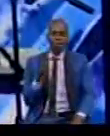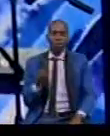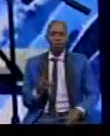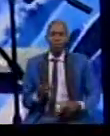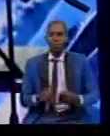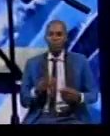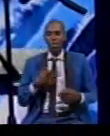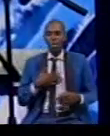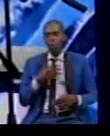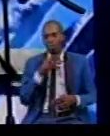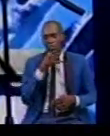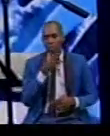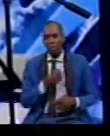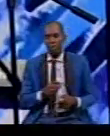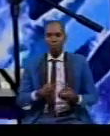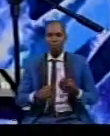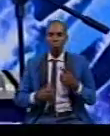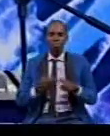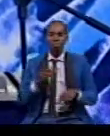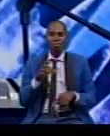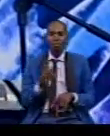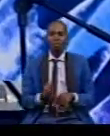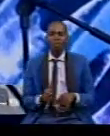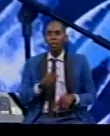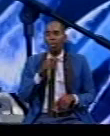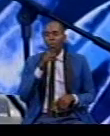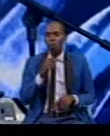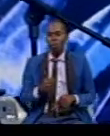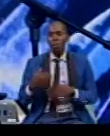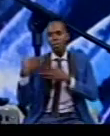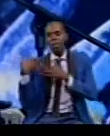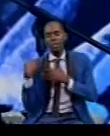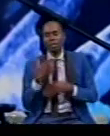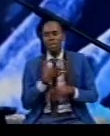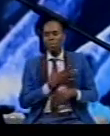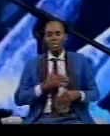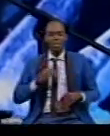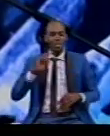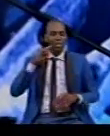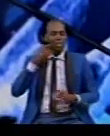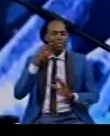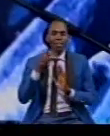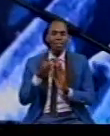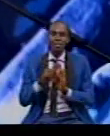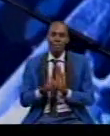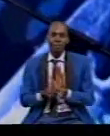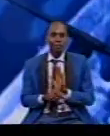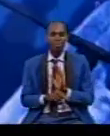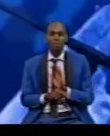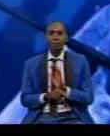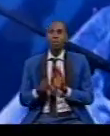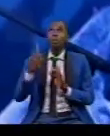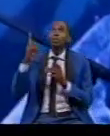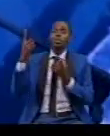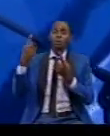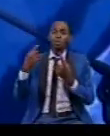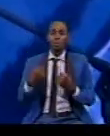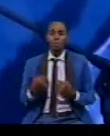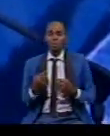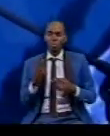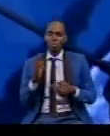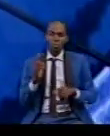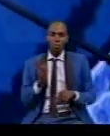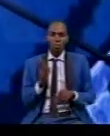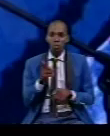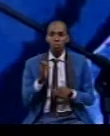brings complete cure. And that complete cure will come to you right now. You will